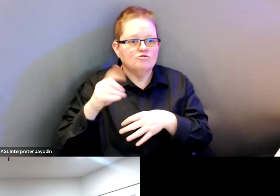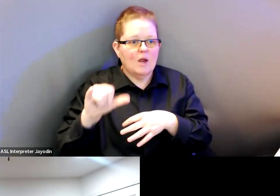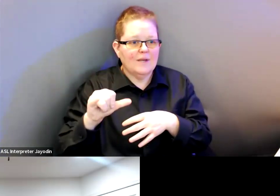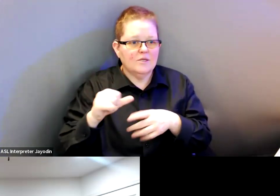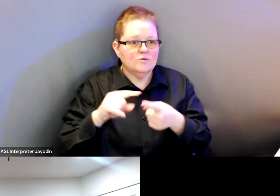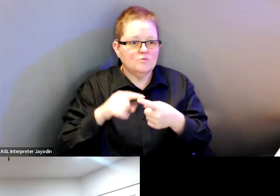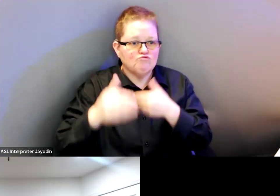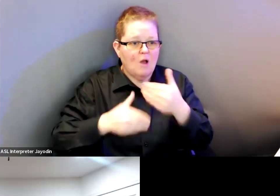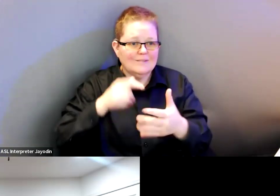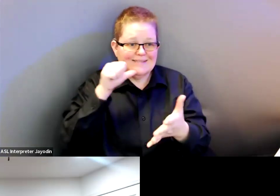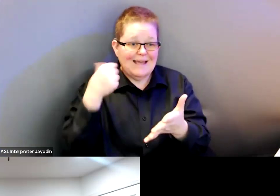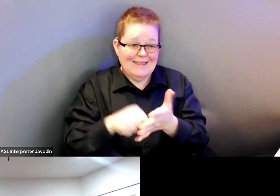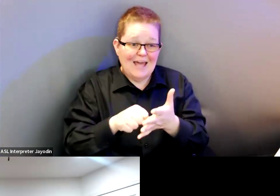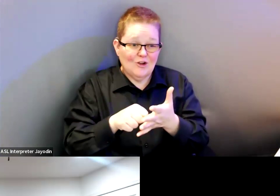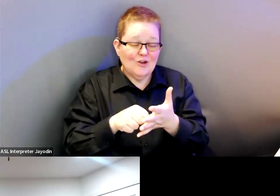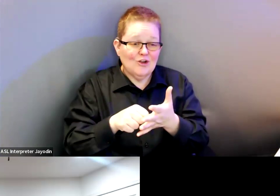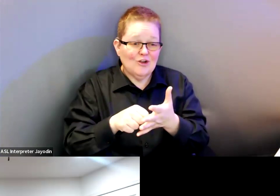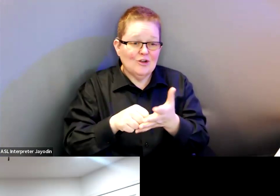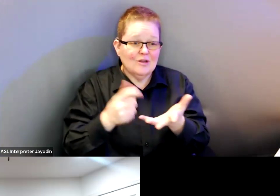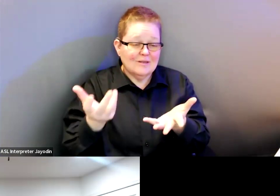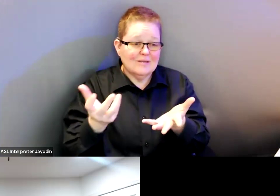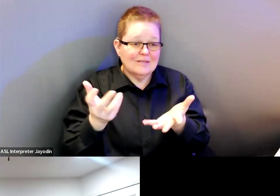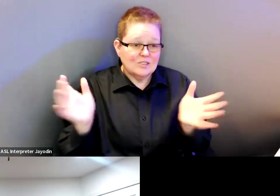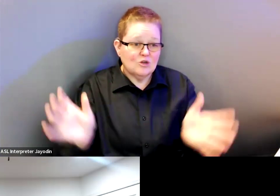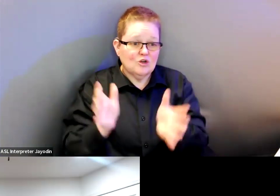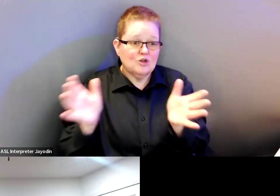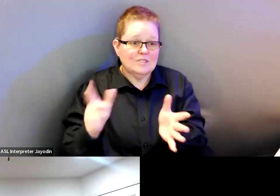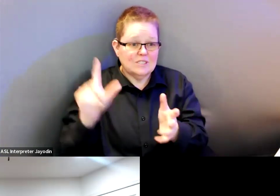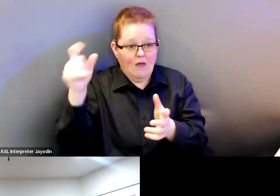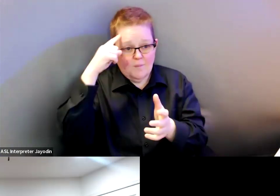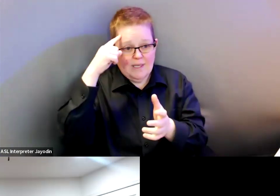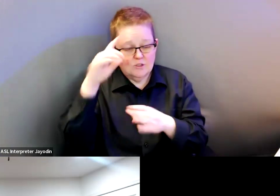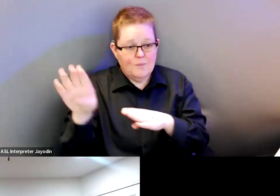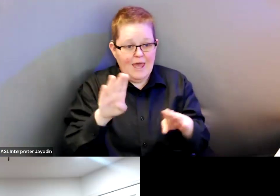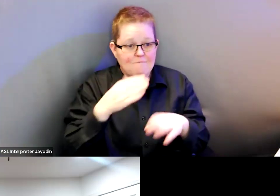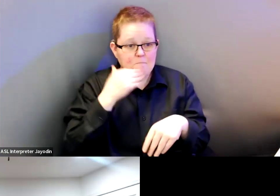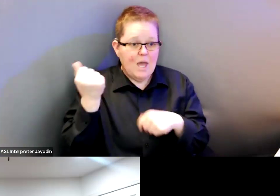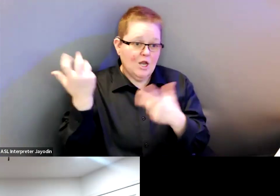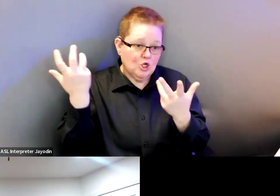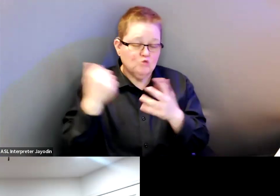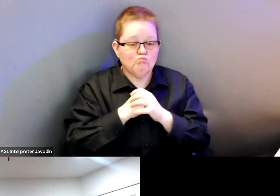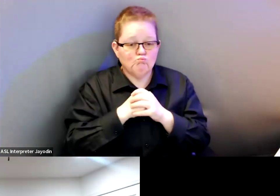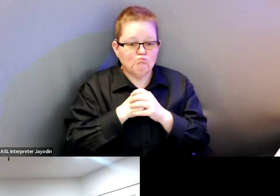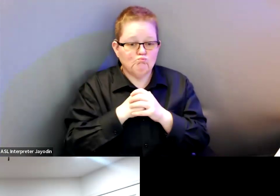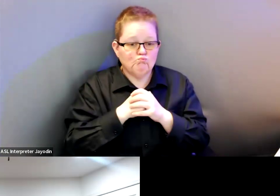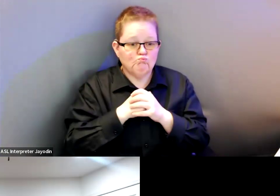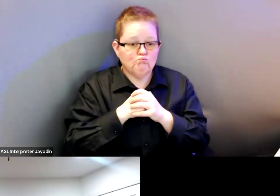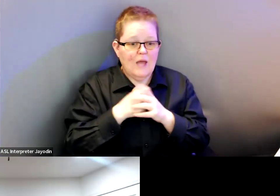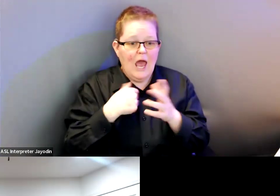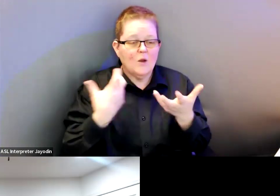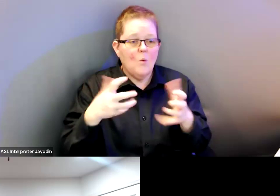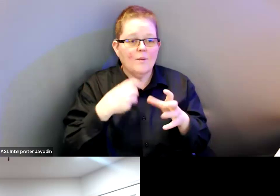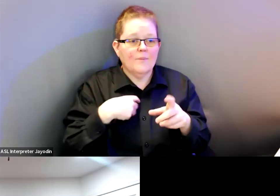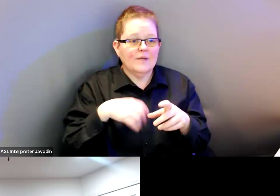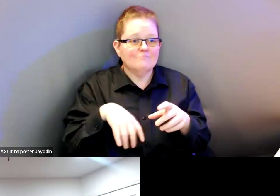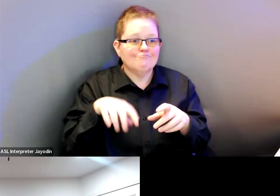as the stick that is encouraging the government to behave better. Carol, I don't want to put words in your mouth, but like that's how I'm interpreting